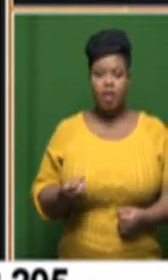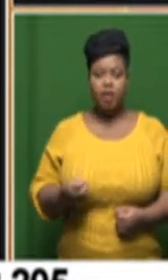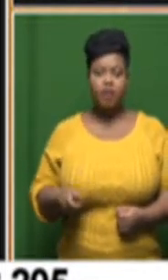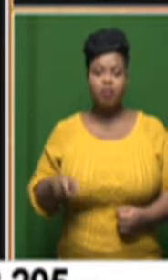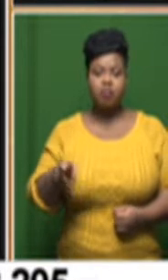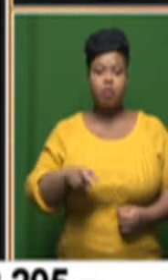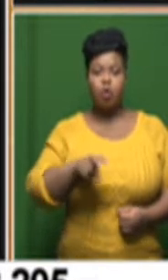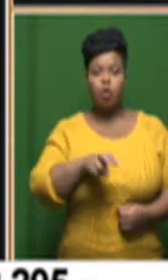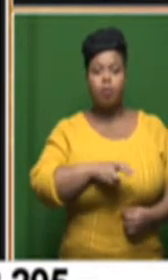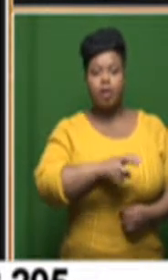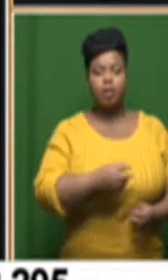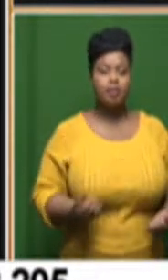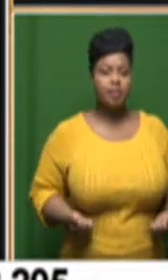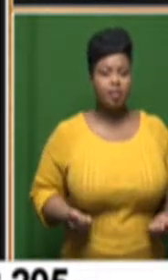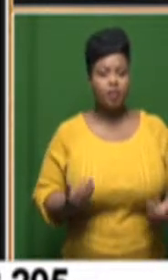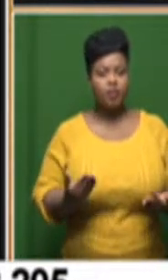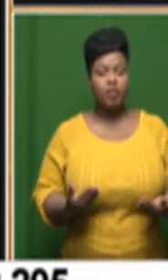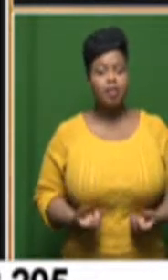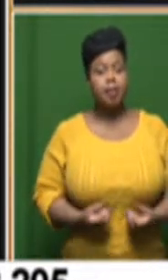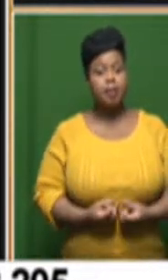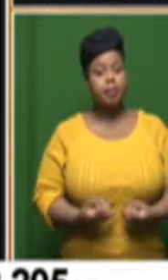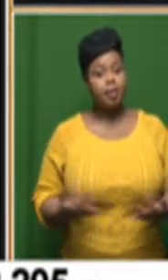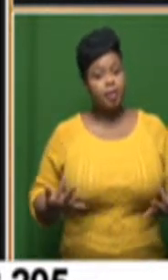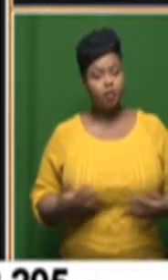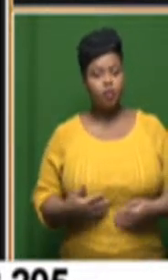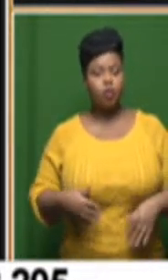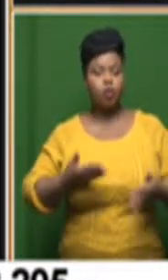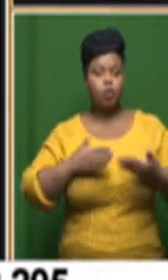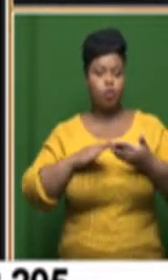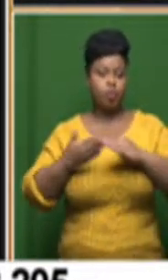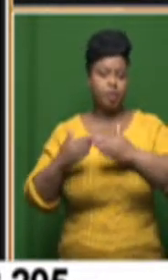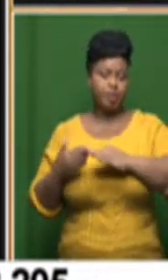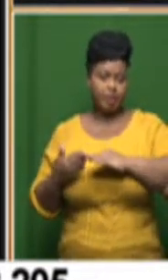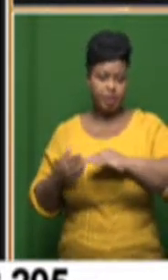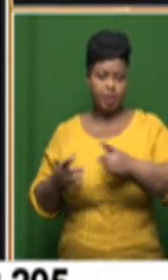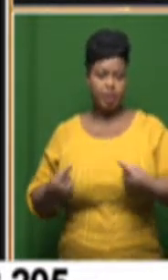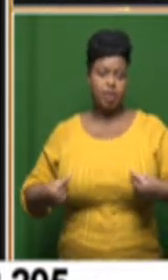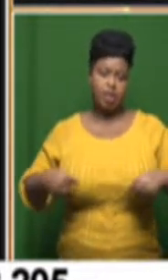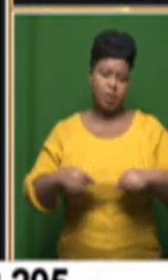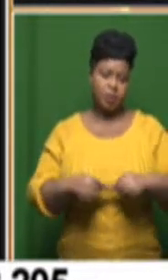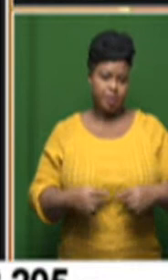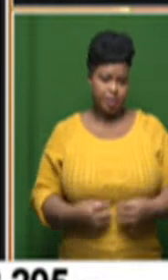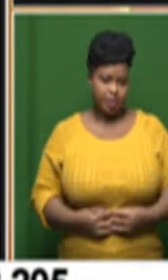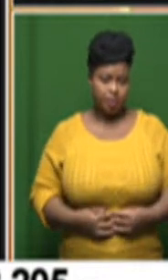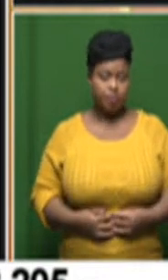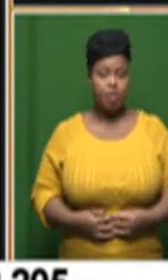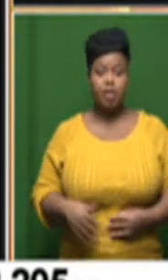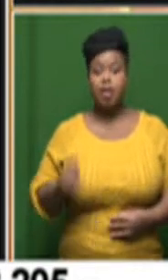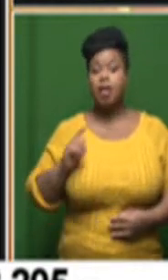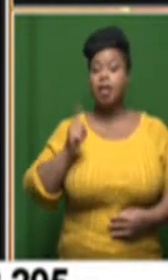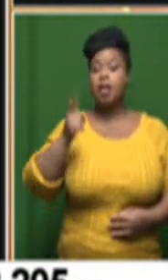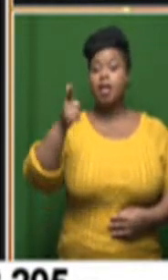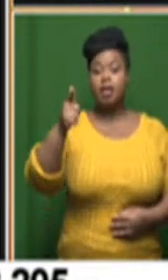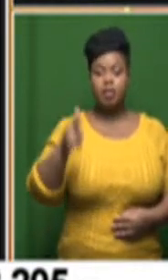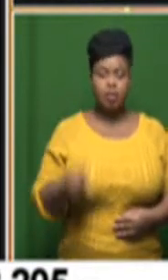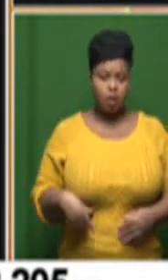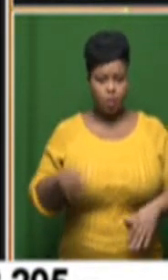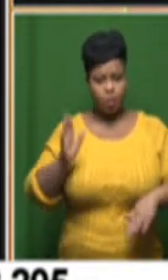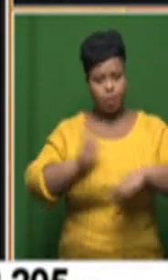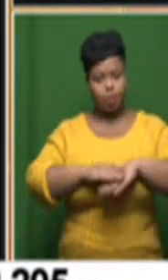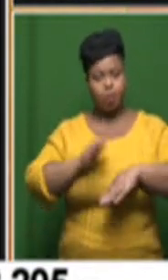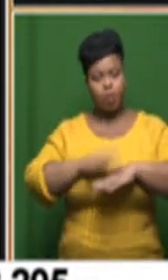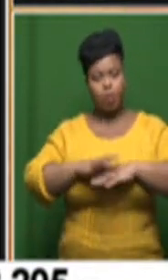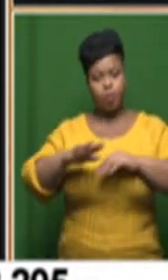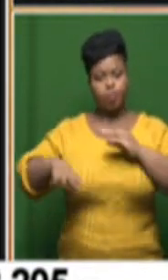we also have a huge outreach to our farming communities. And later on, the bulk uploads with